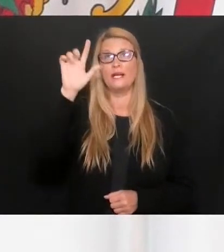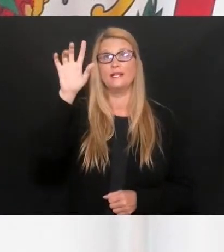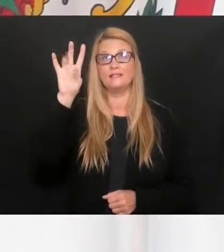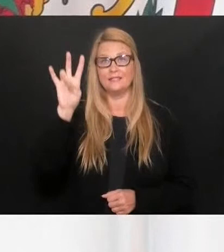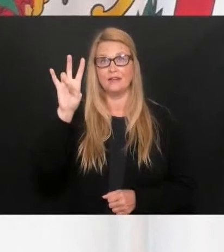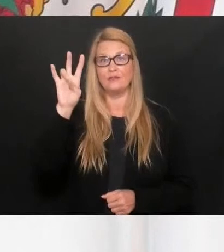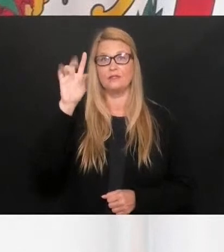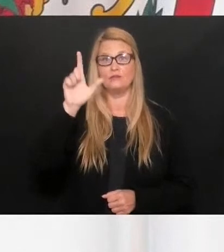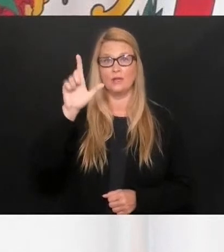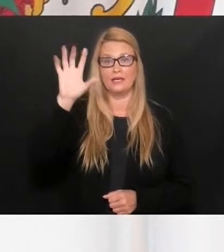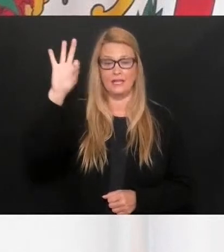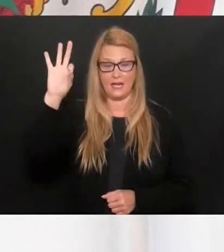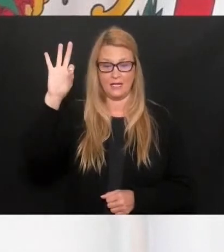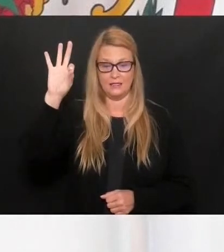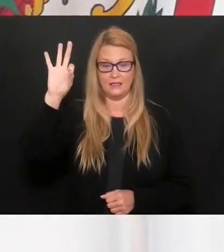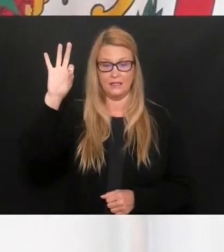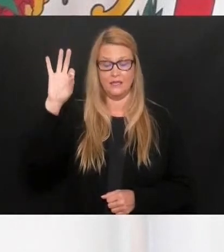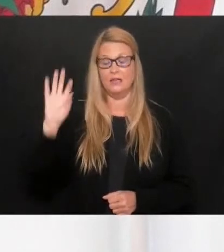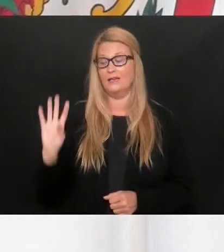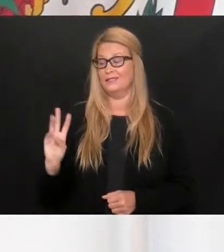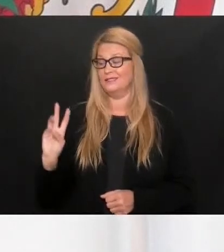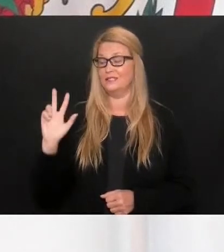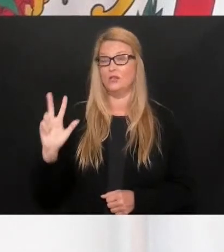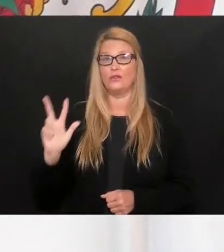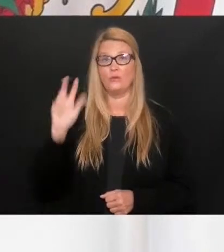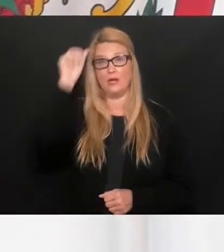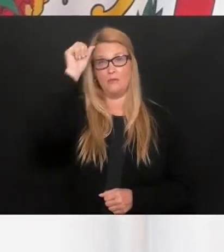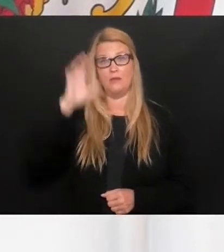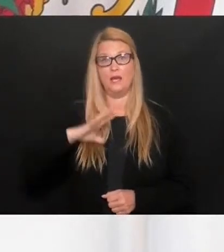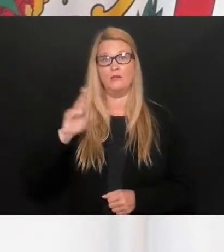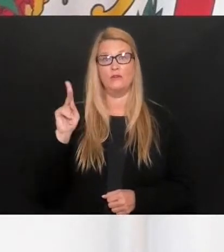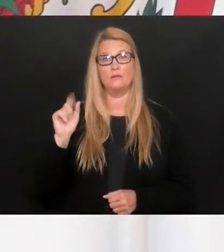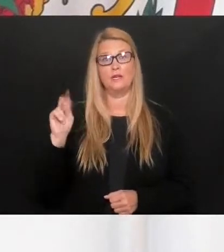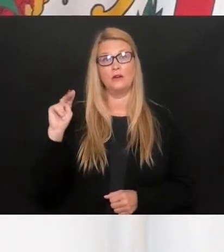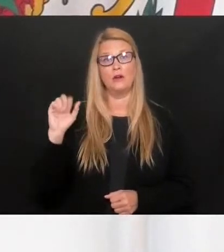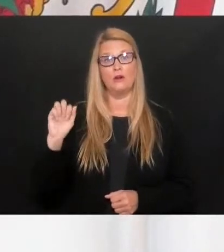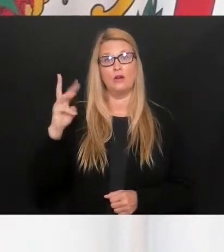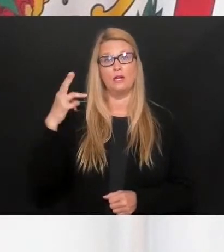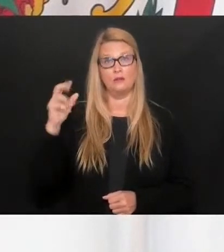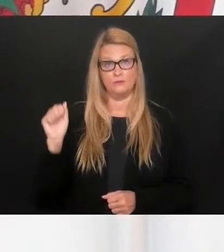2,729 deaths, is a 63-year-old male from Kanawha County.